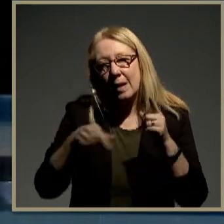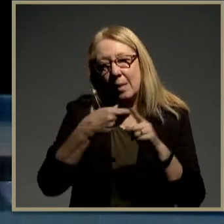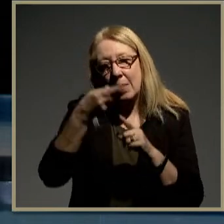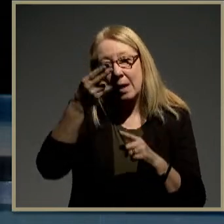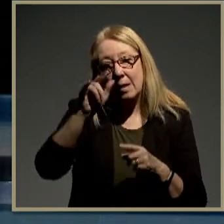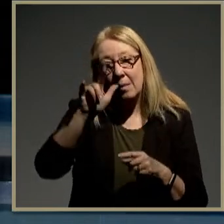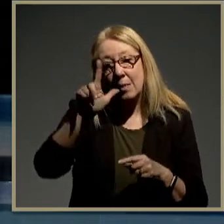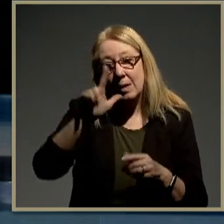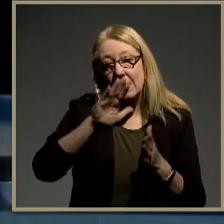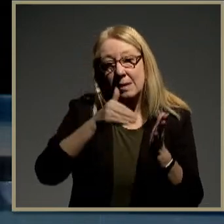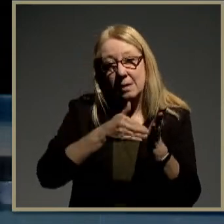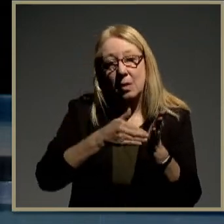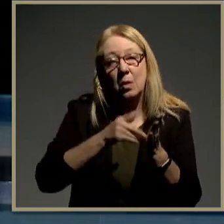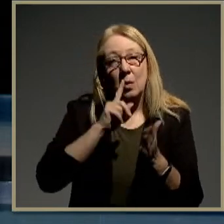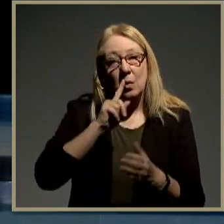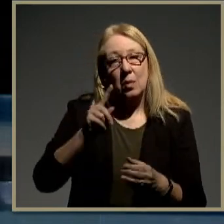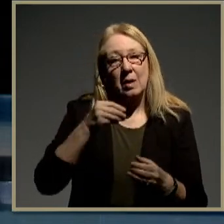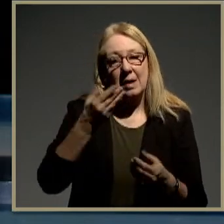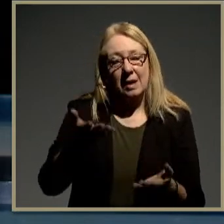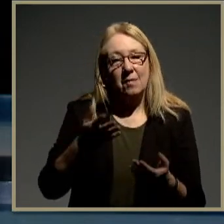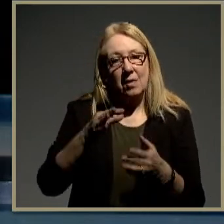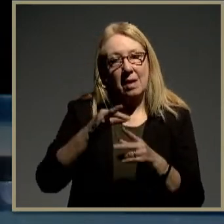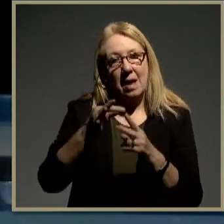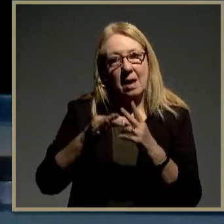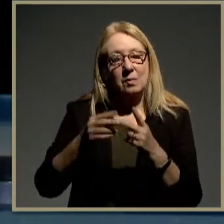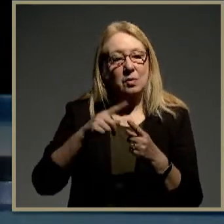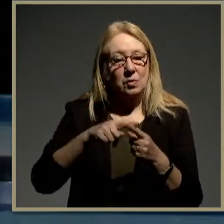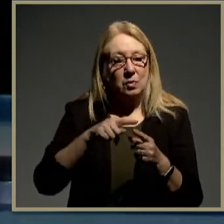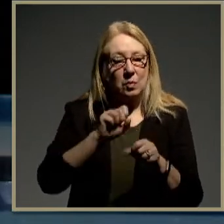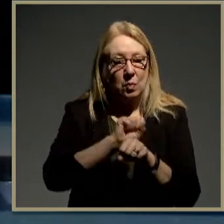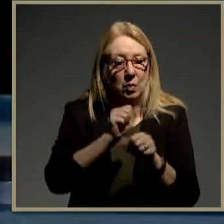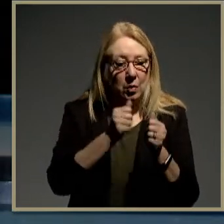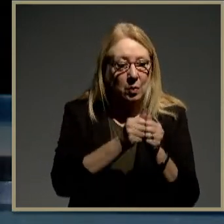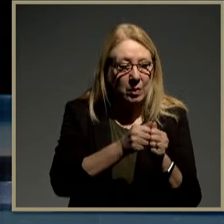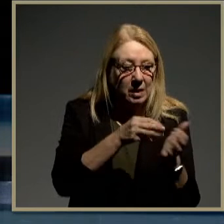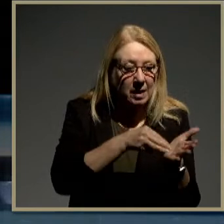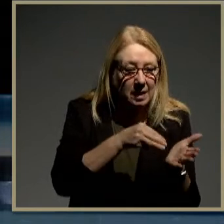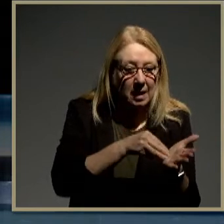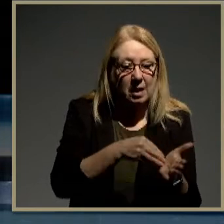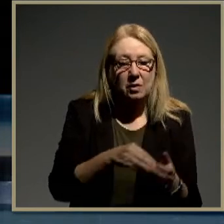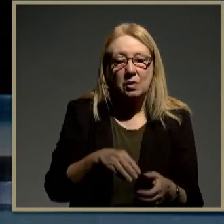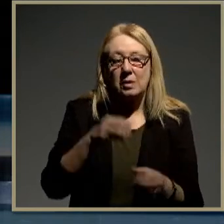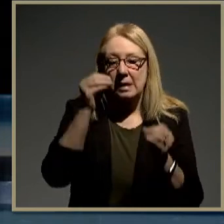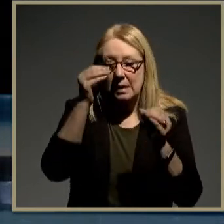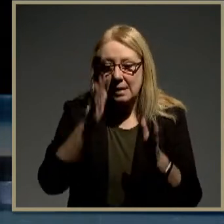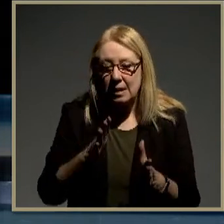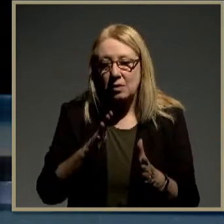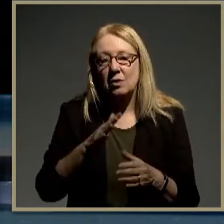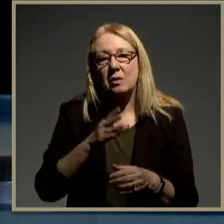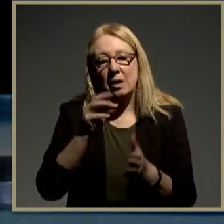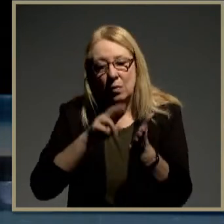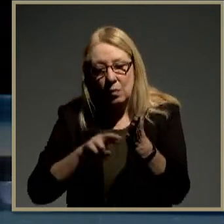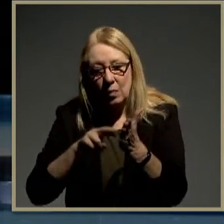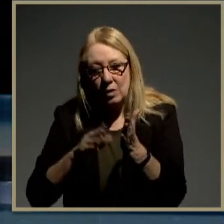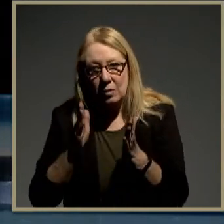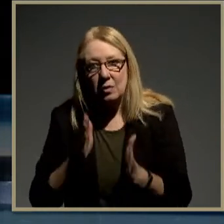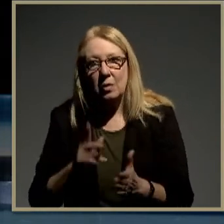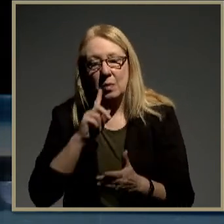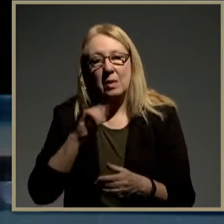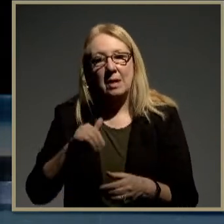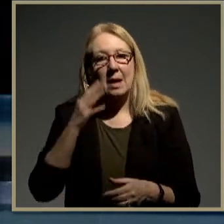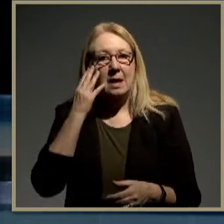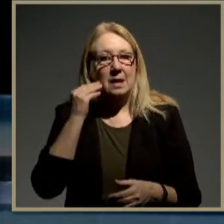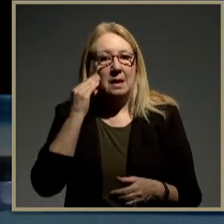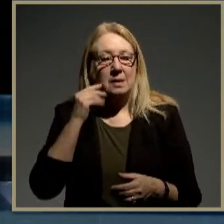is that students have the opportunity to work with different providers and clinicians. And I feel like that is just having that experience